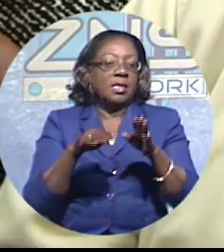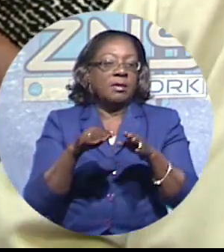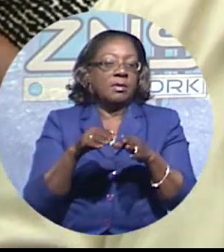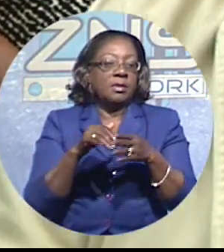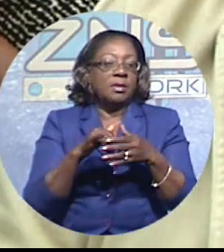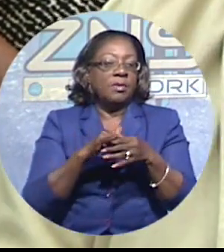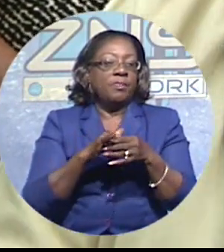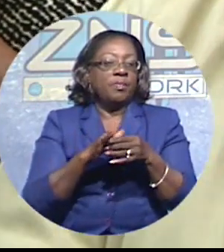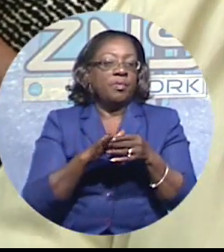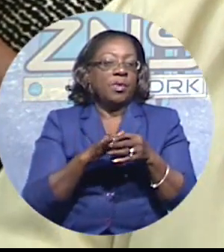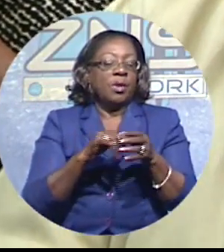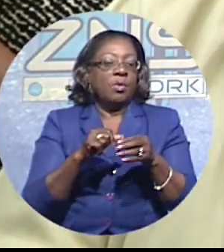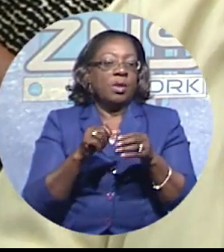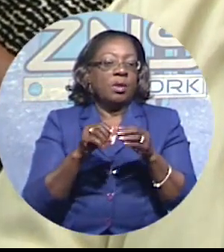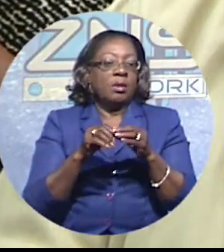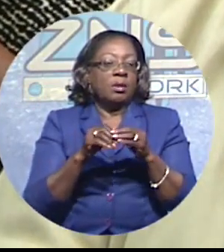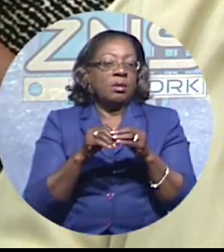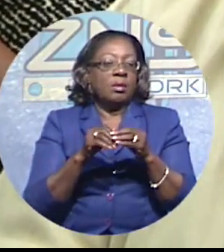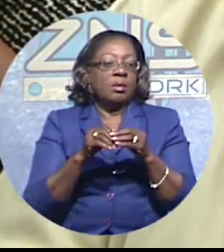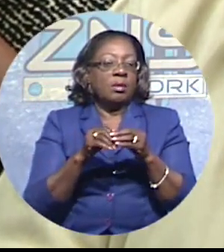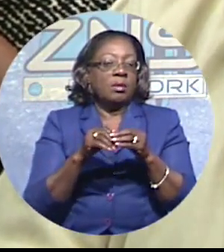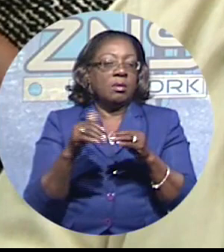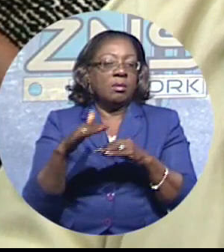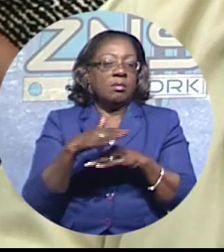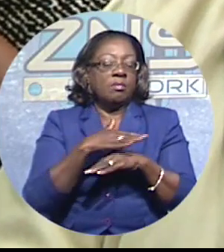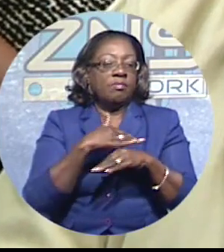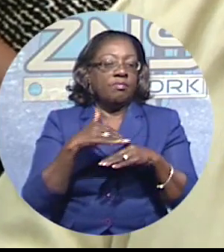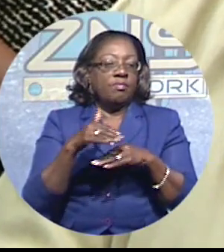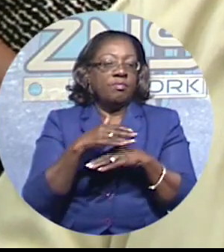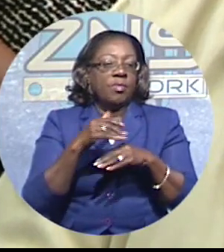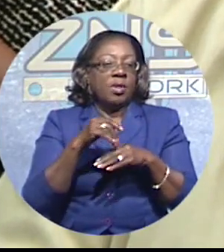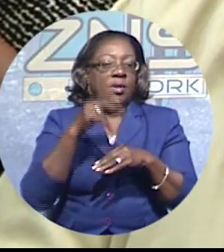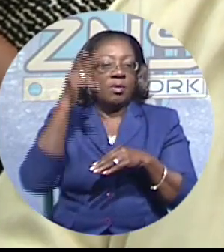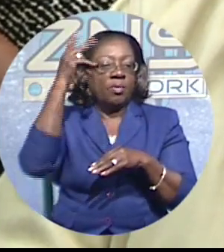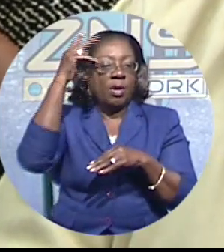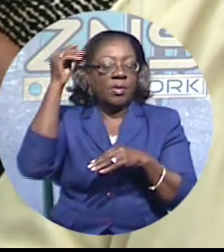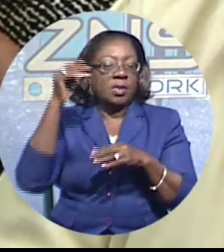we will cast silicon bronze, which is the finest